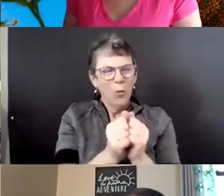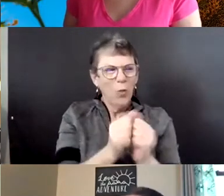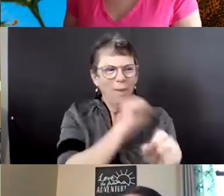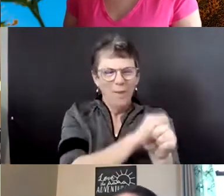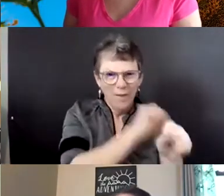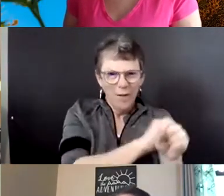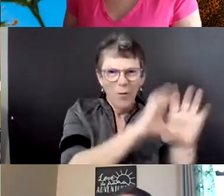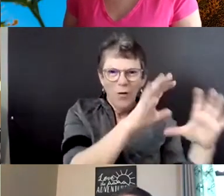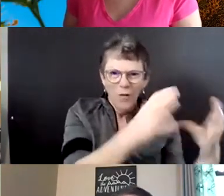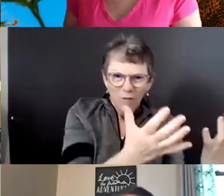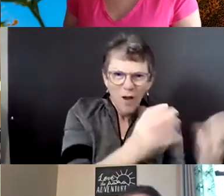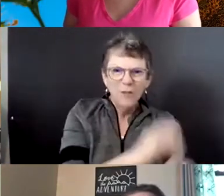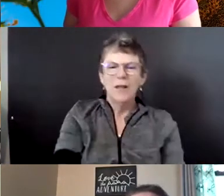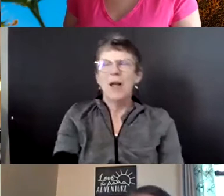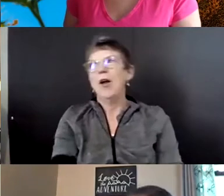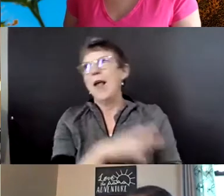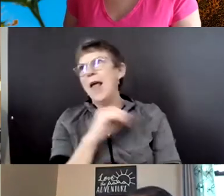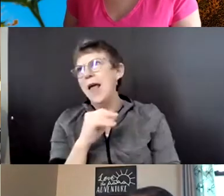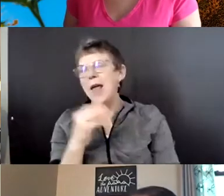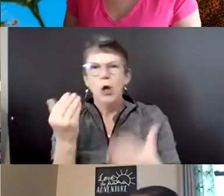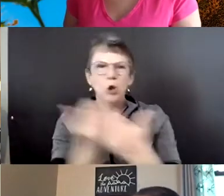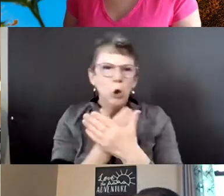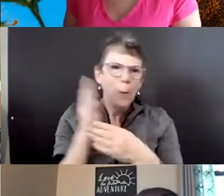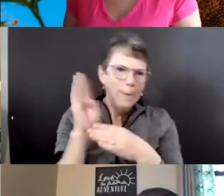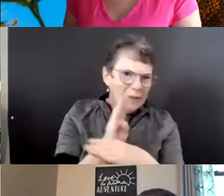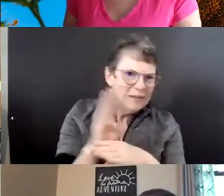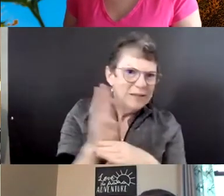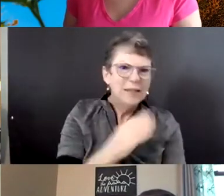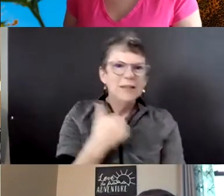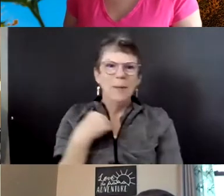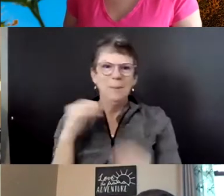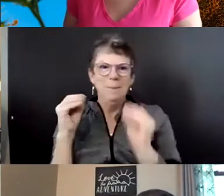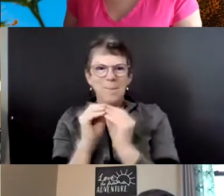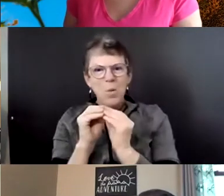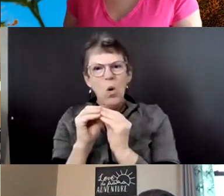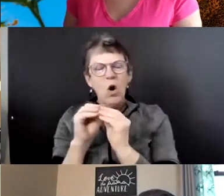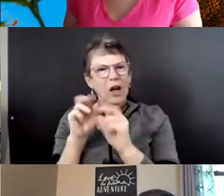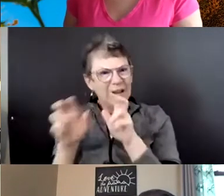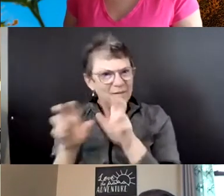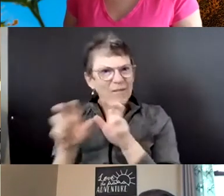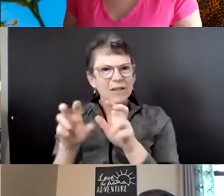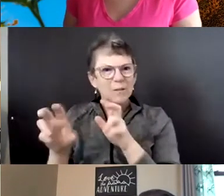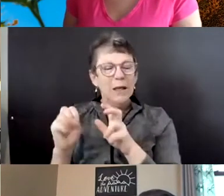in attracting new businesses and new capital investment. And so now is a time where we are able to make these really high